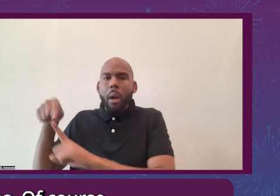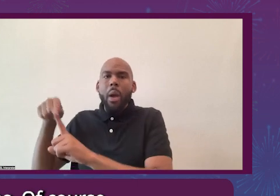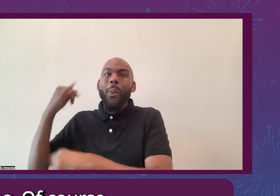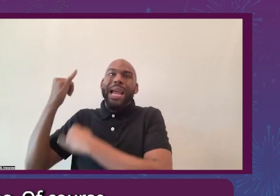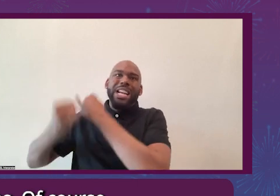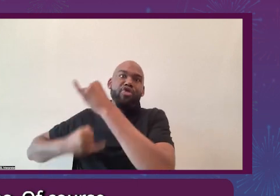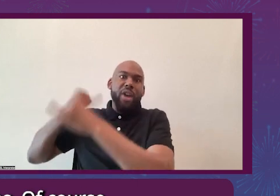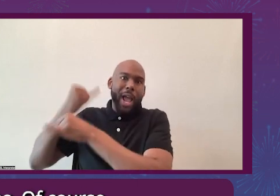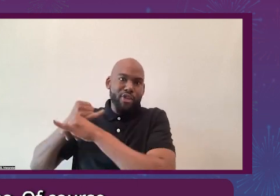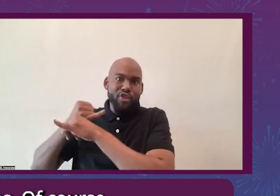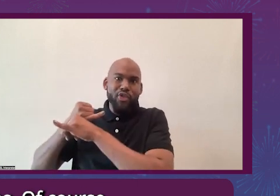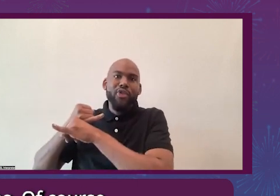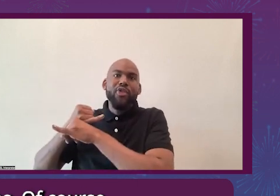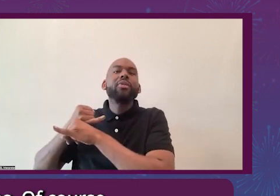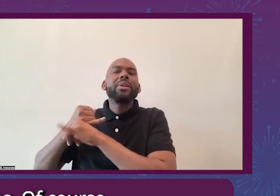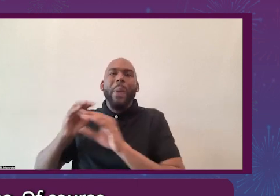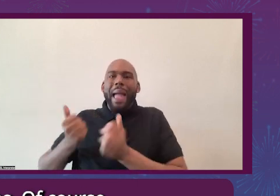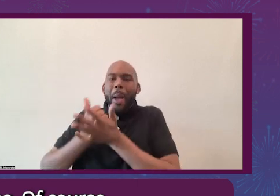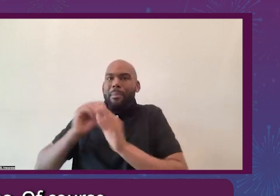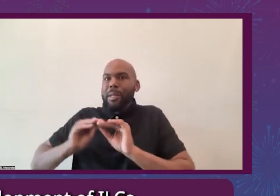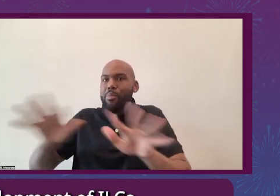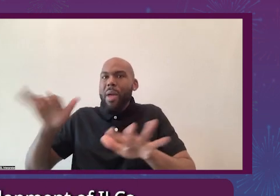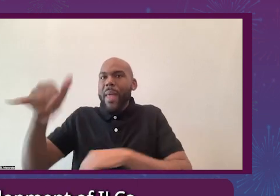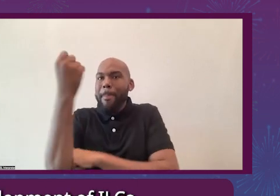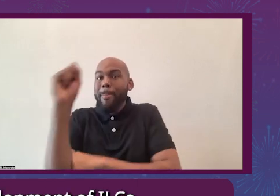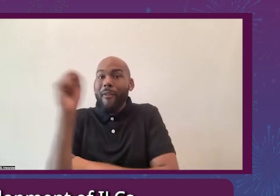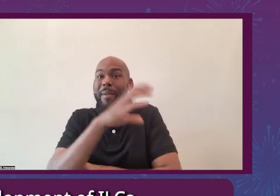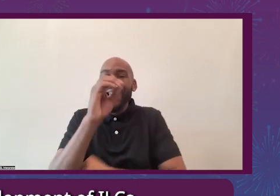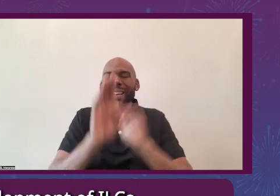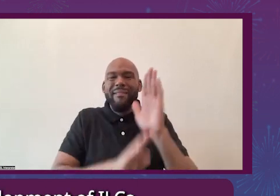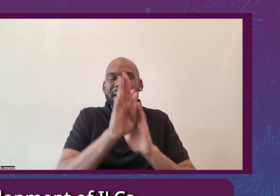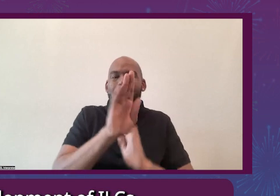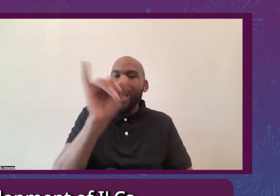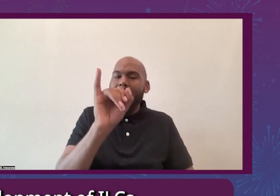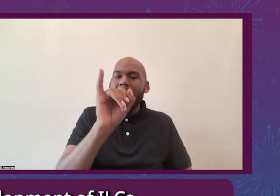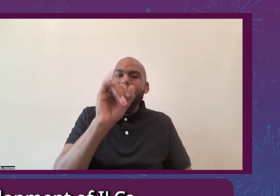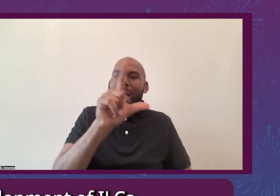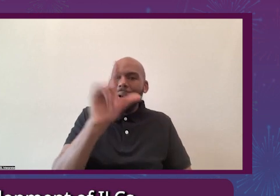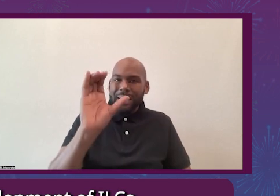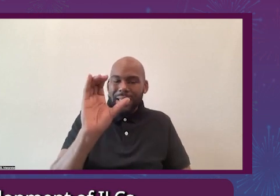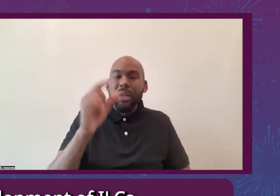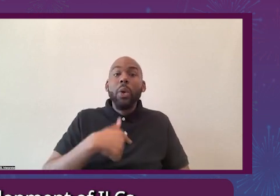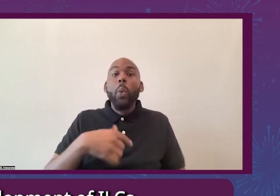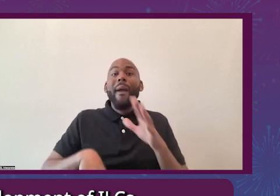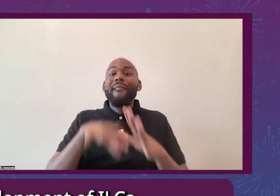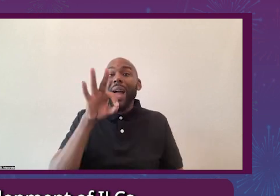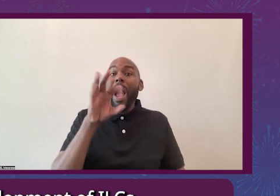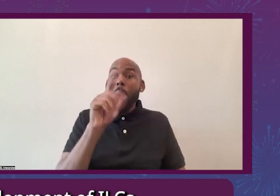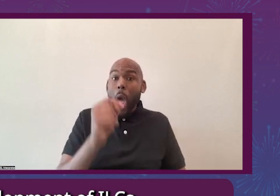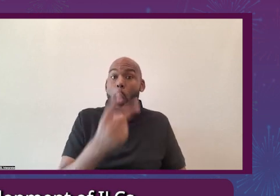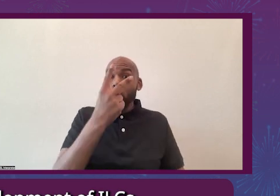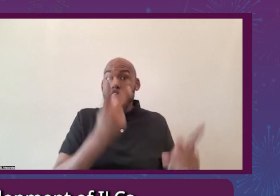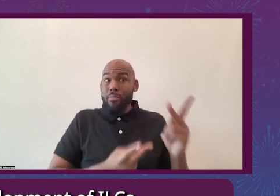Of course, and a big one was the international spread of the movement, and then the development of ILCs. We found